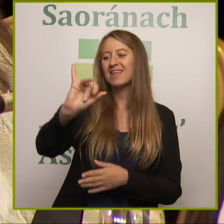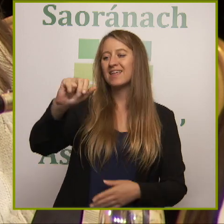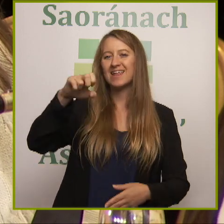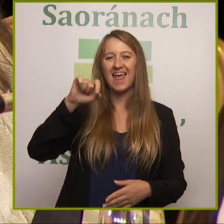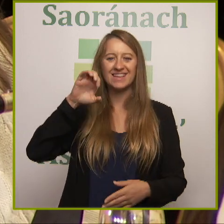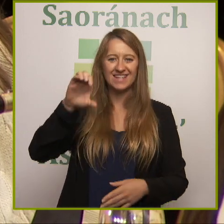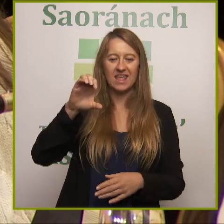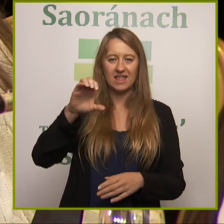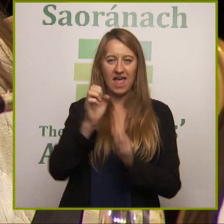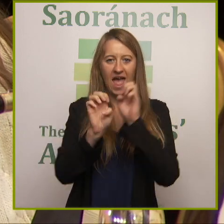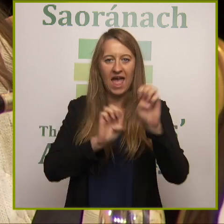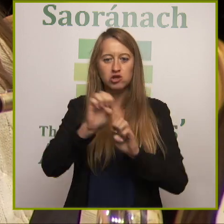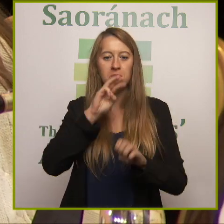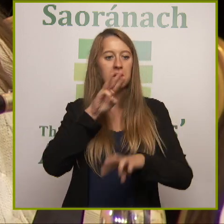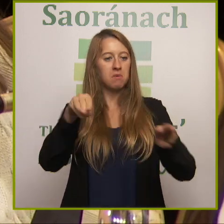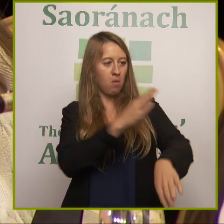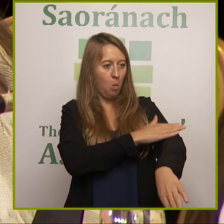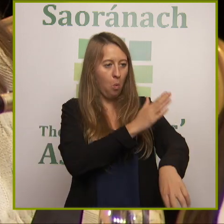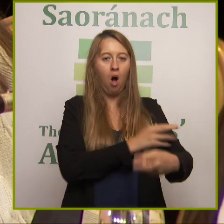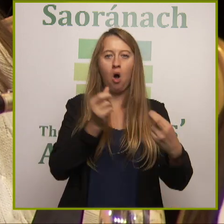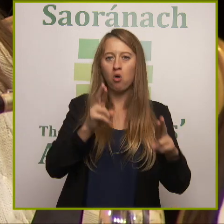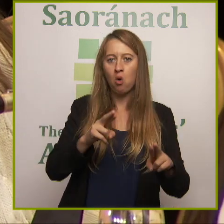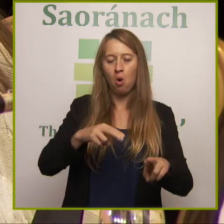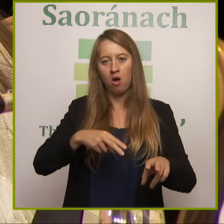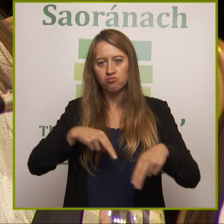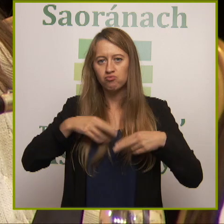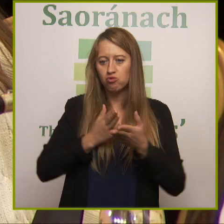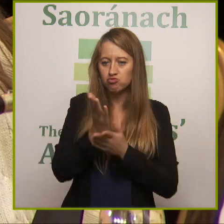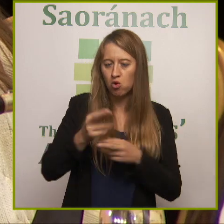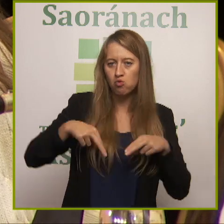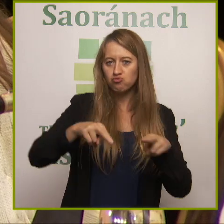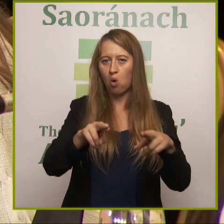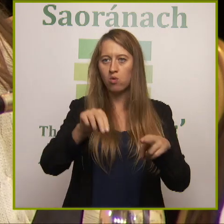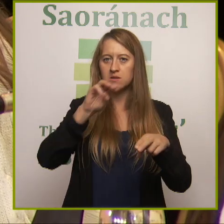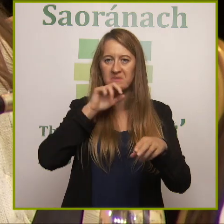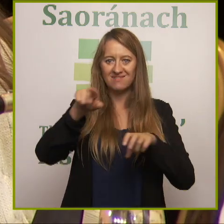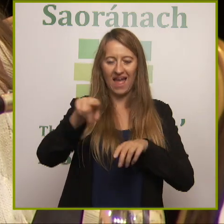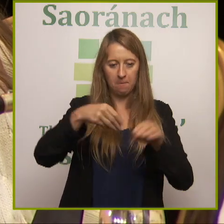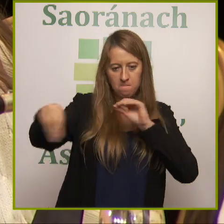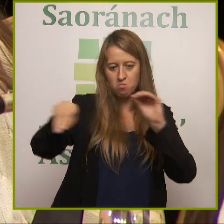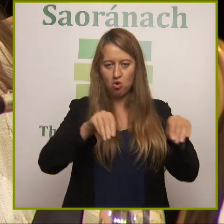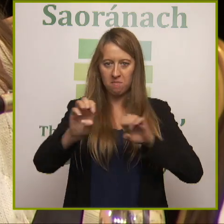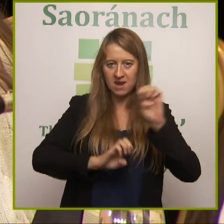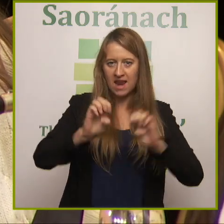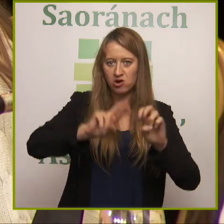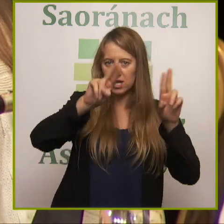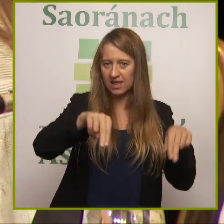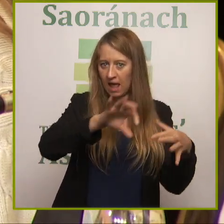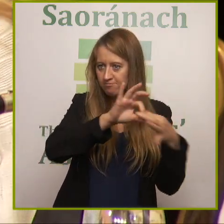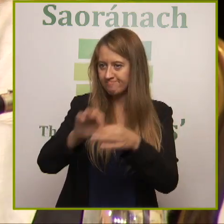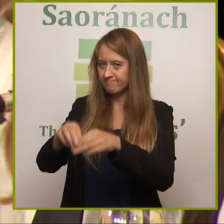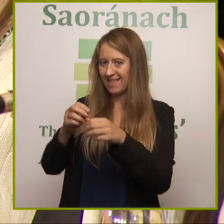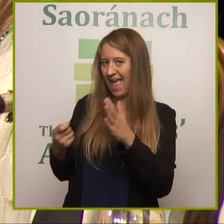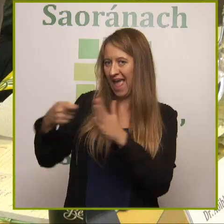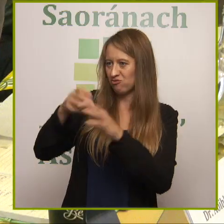to power nearby shops or businesses. And I think that would be just like a major step in using more green energy in